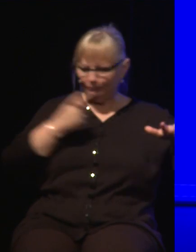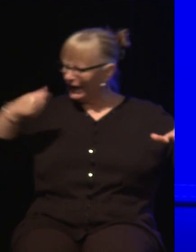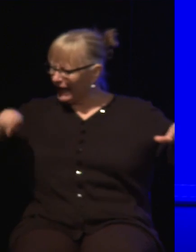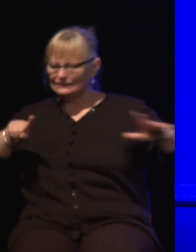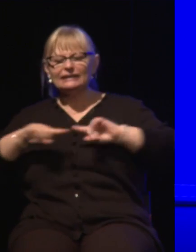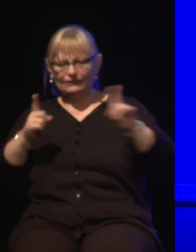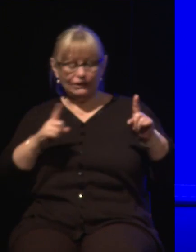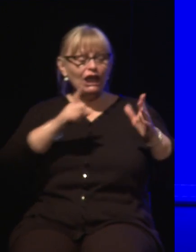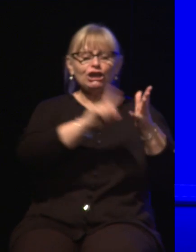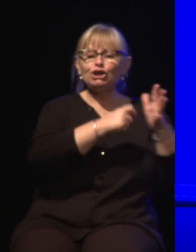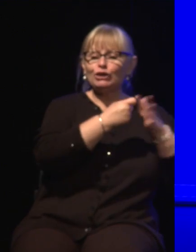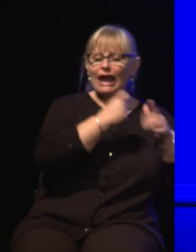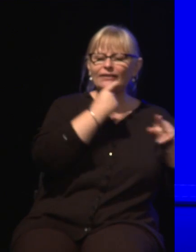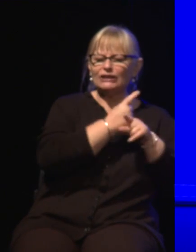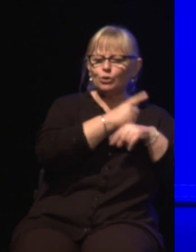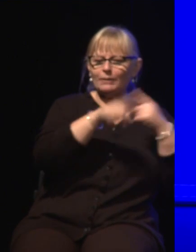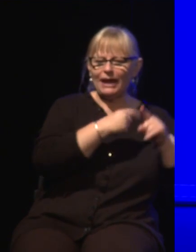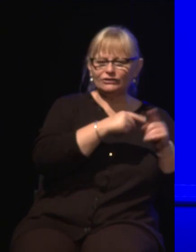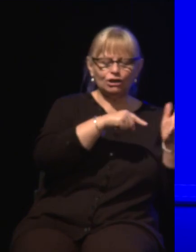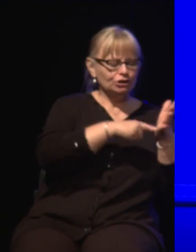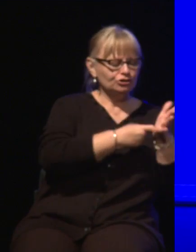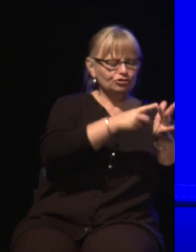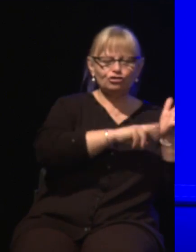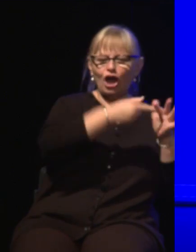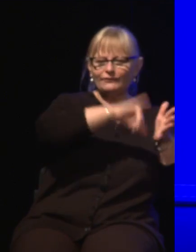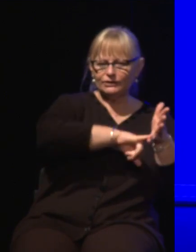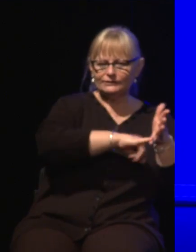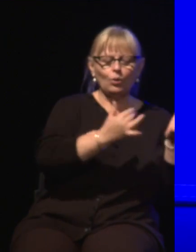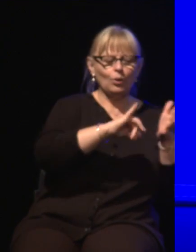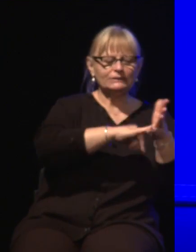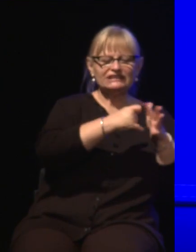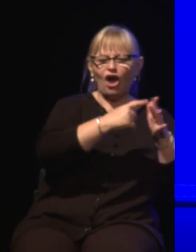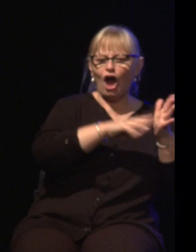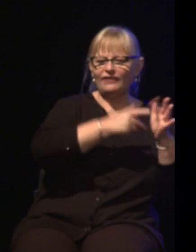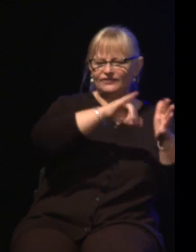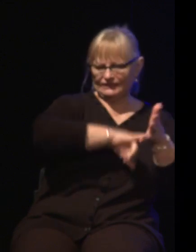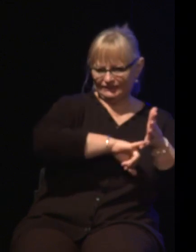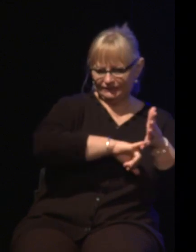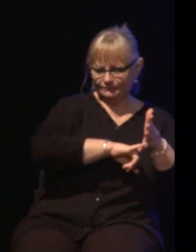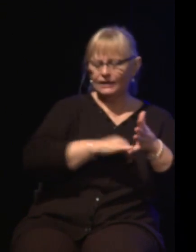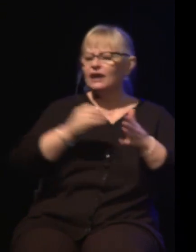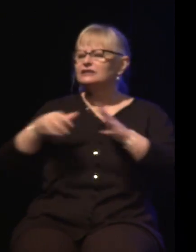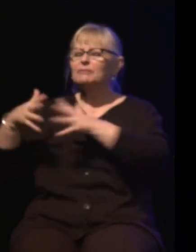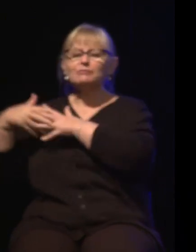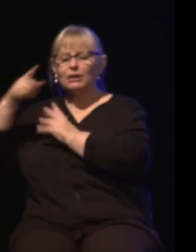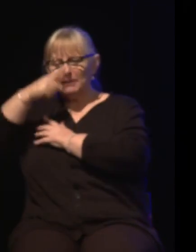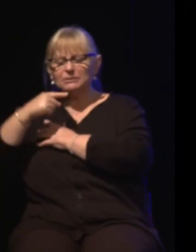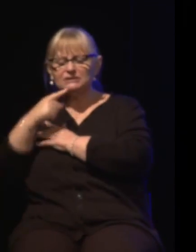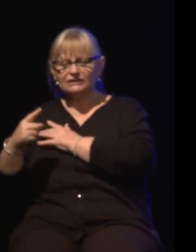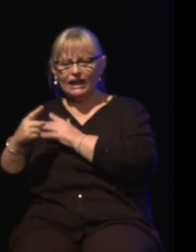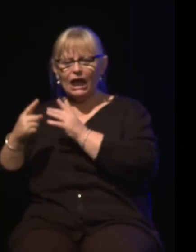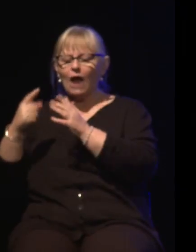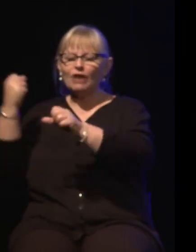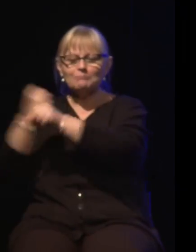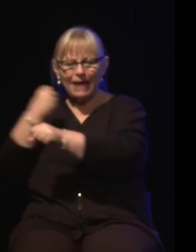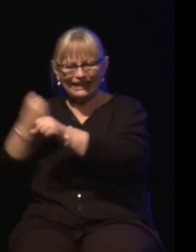United Kingdom, media have talked about strivers versus skivers. Some politicians in the United States have spoken about